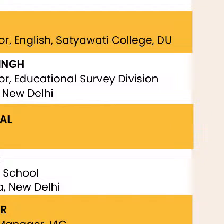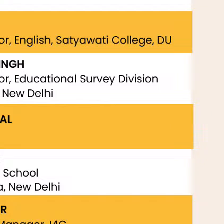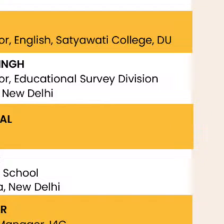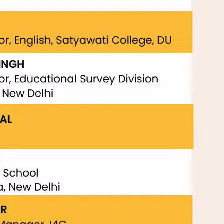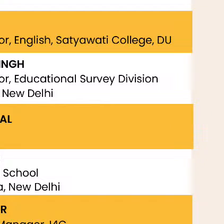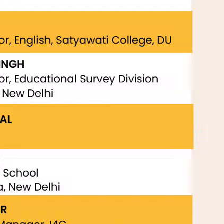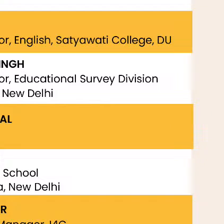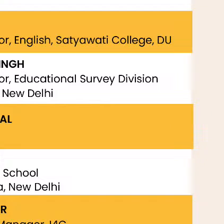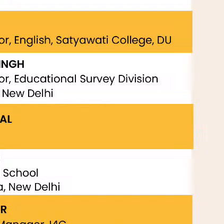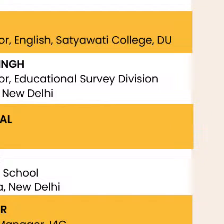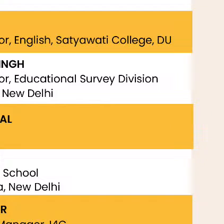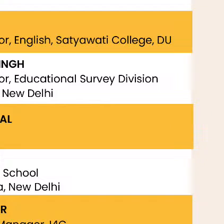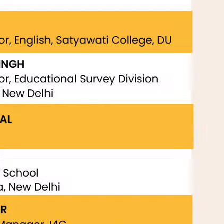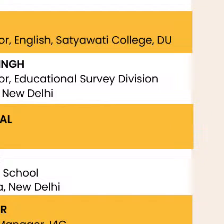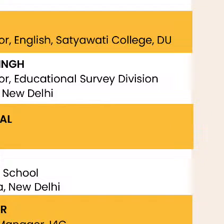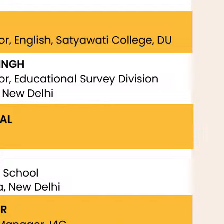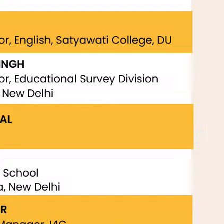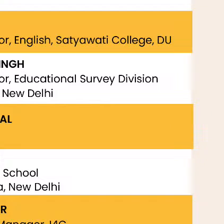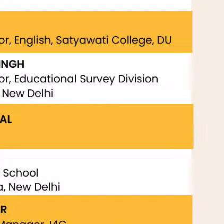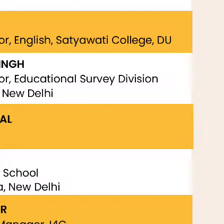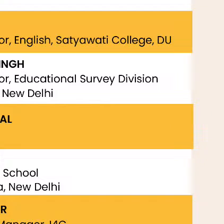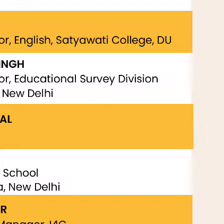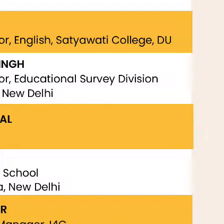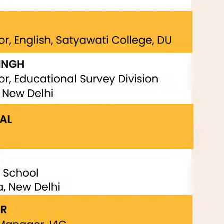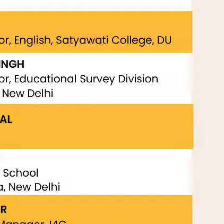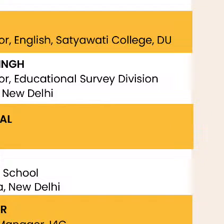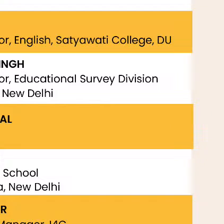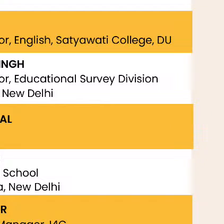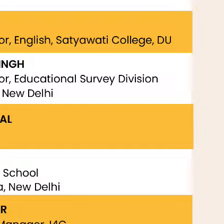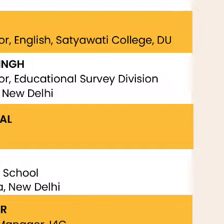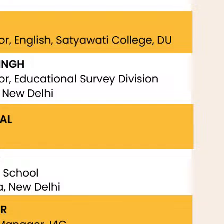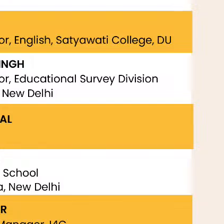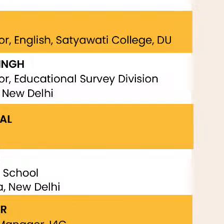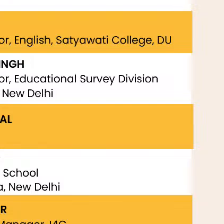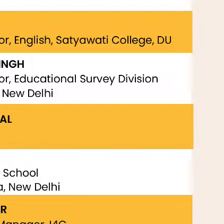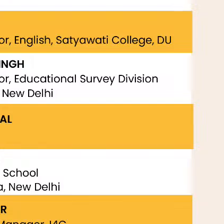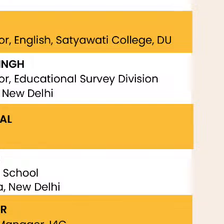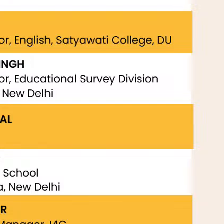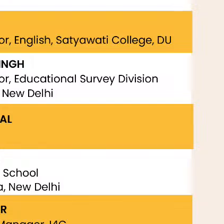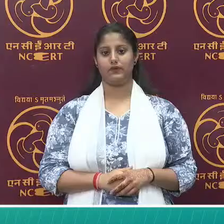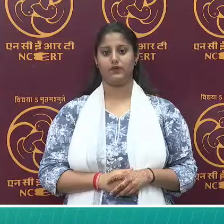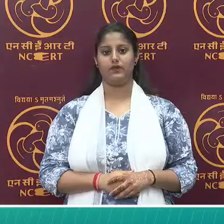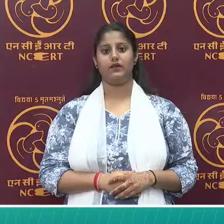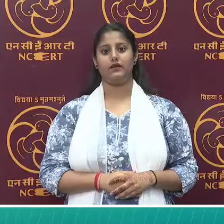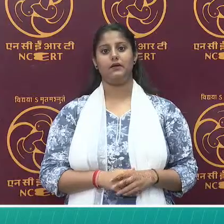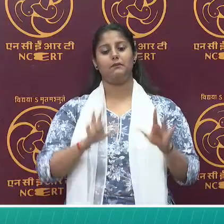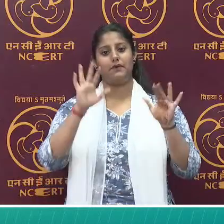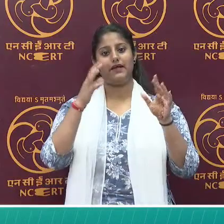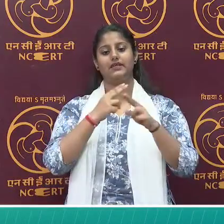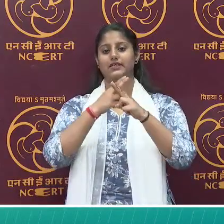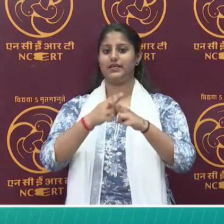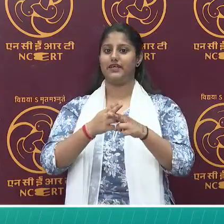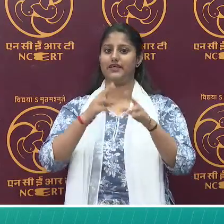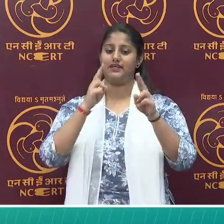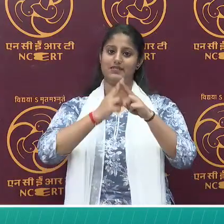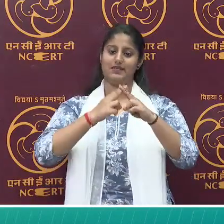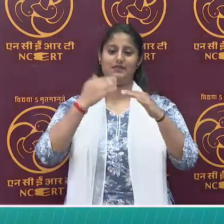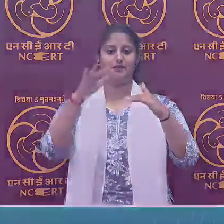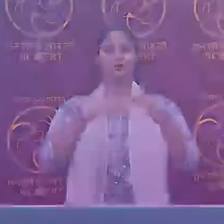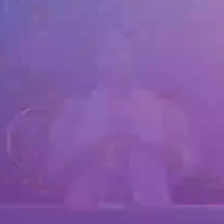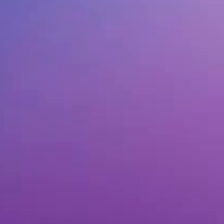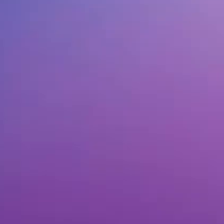wings, embracing culture and identity. And that was all for the day. Bye bye, take care, stay well.